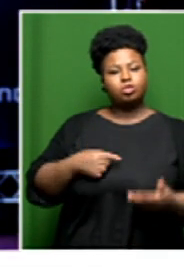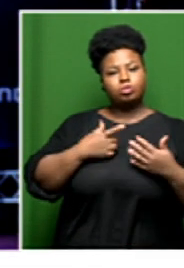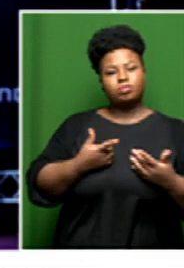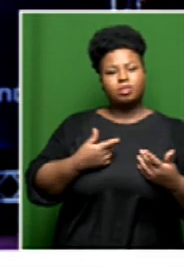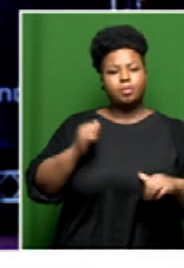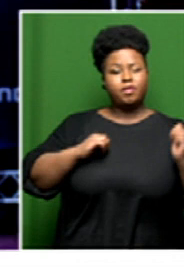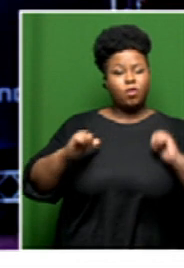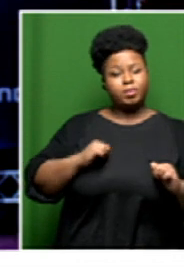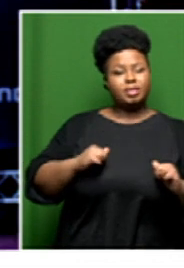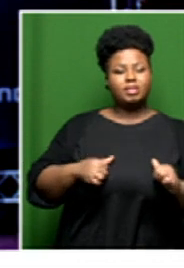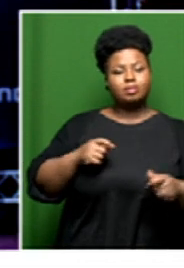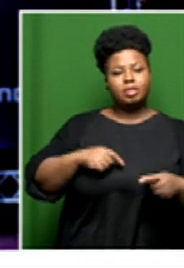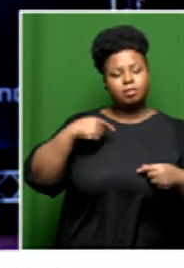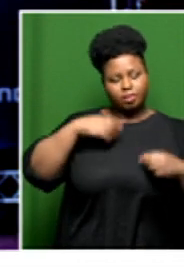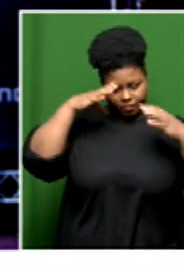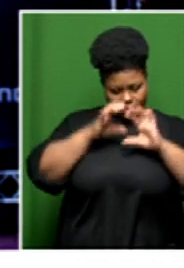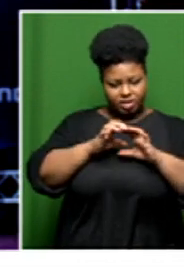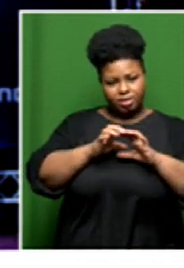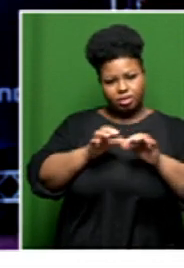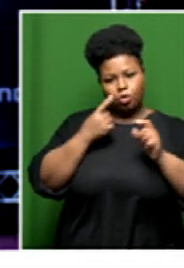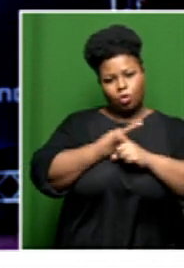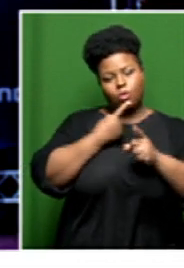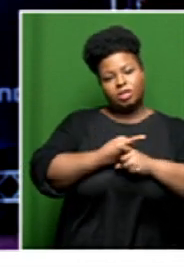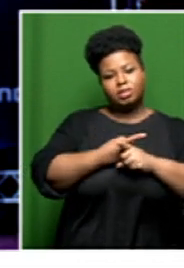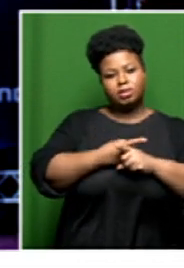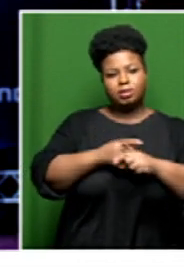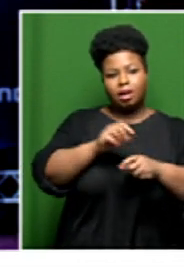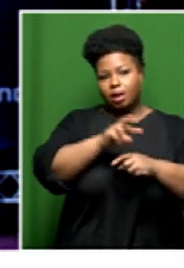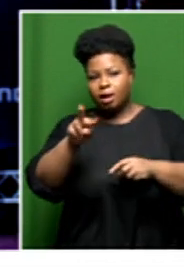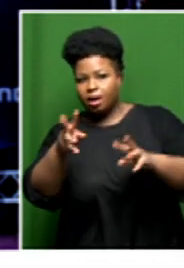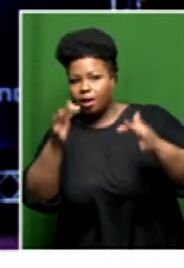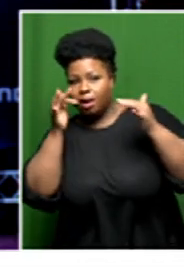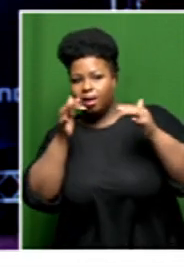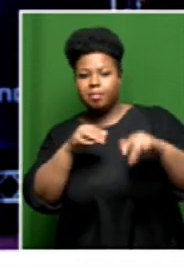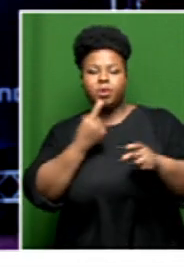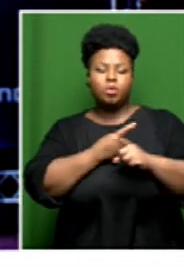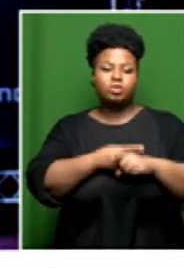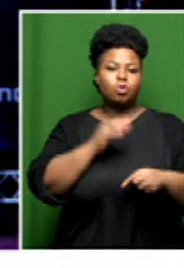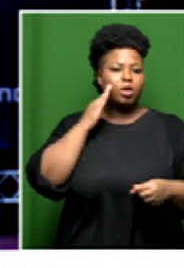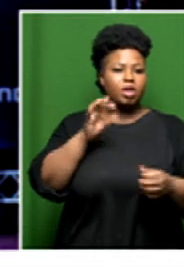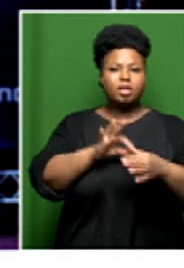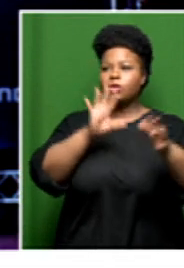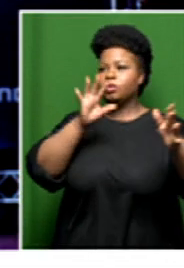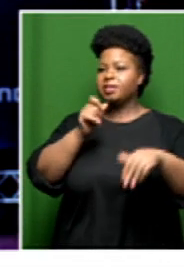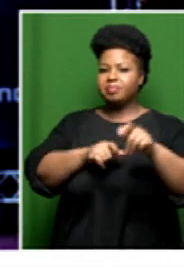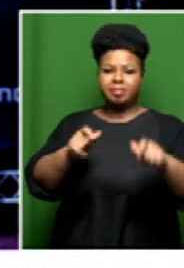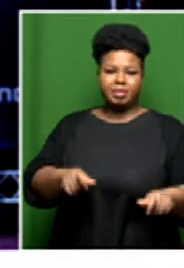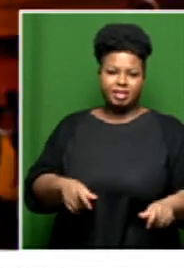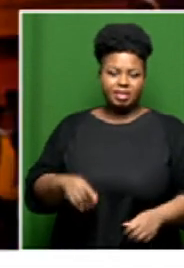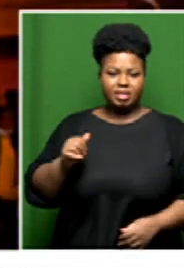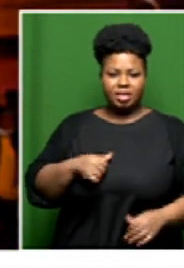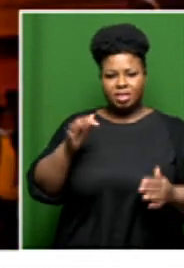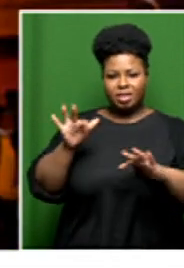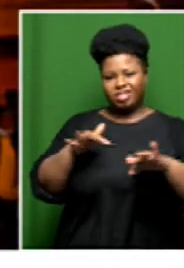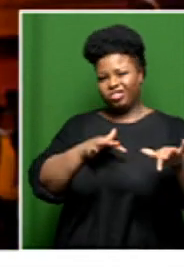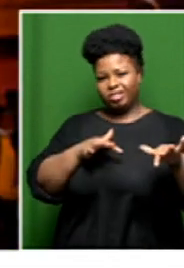a lot of performance factors. You have to constantly capture them and keep them. The minute you lose the crowd and their